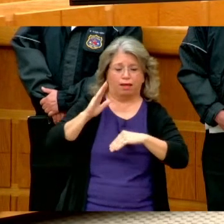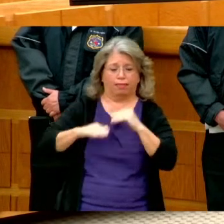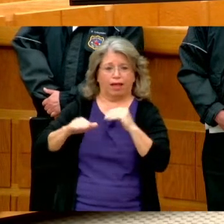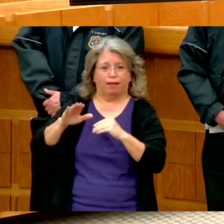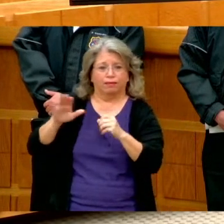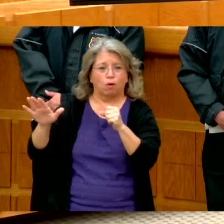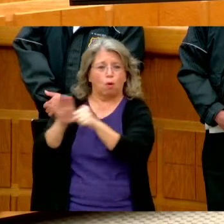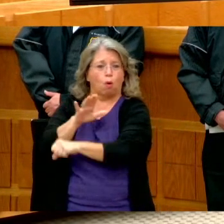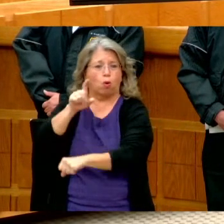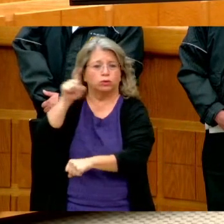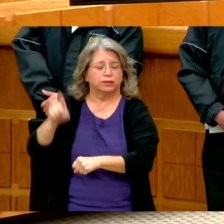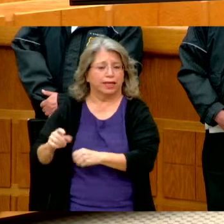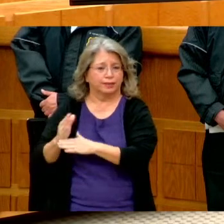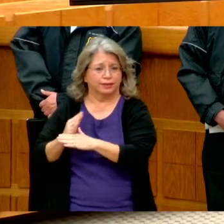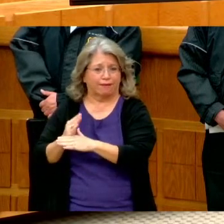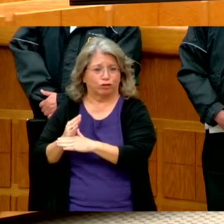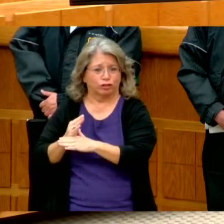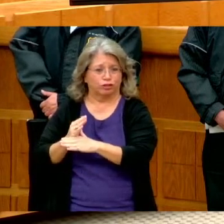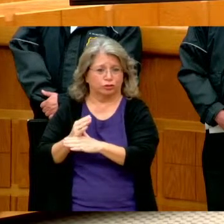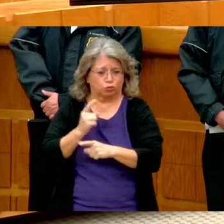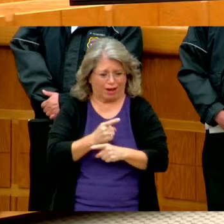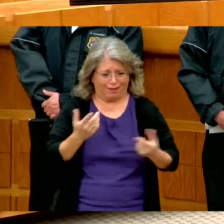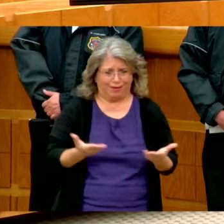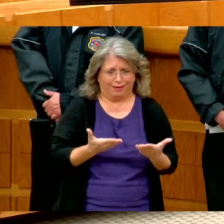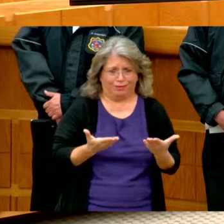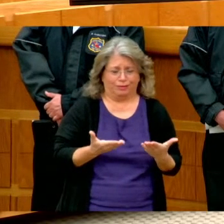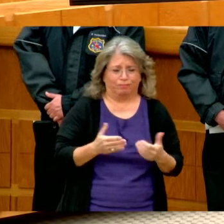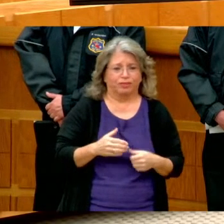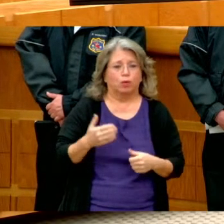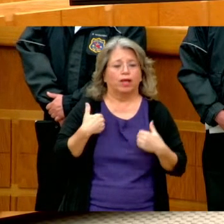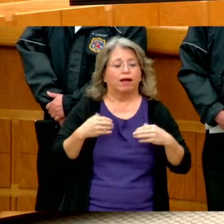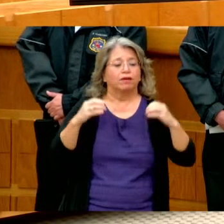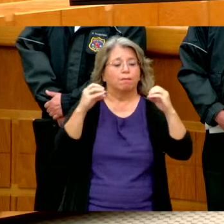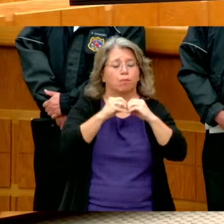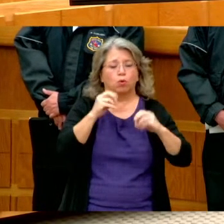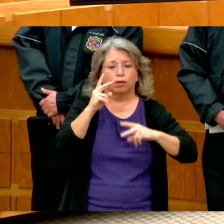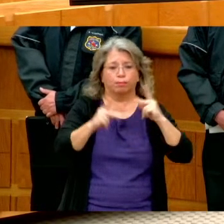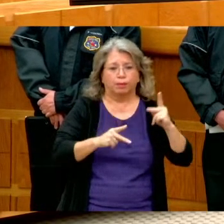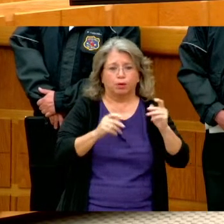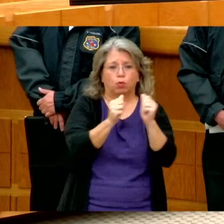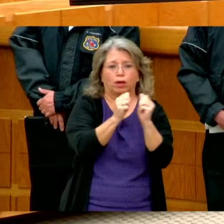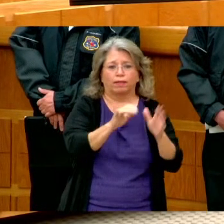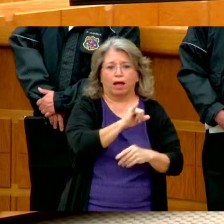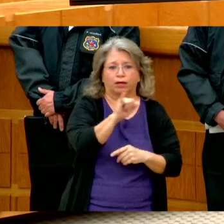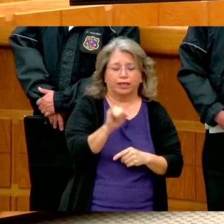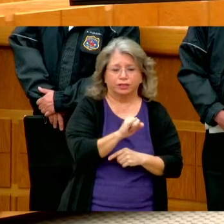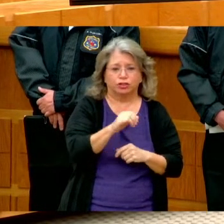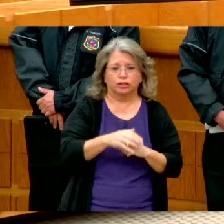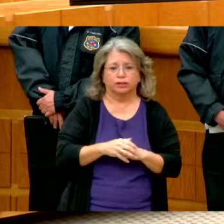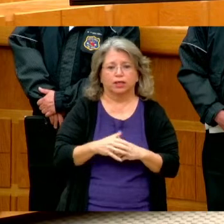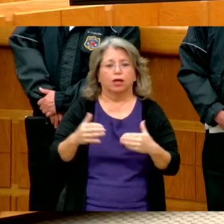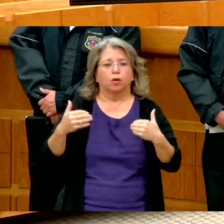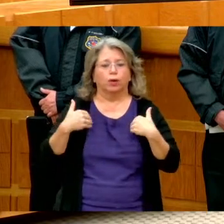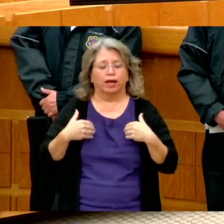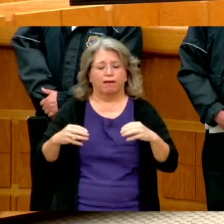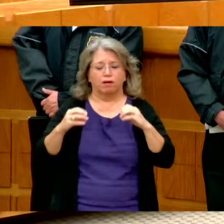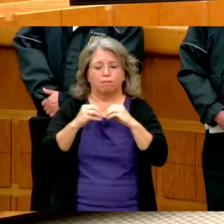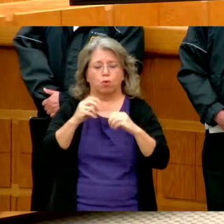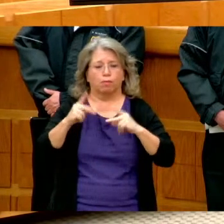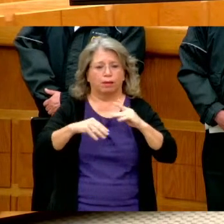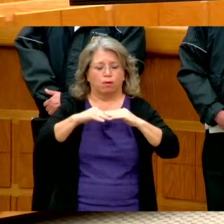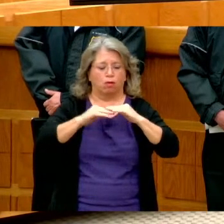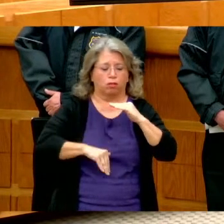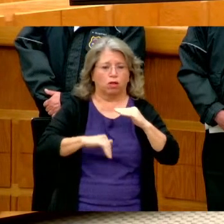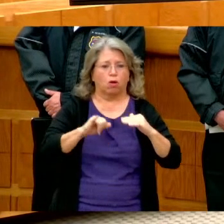compelling. We have more uninsured people than the Texas average. We have more low income. Our AMHI, annual median household